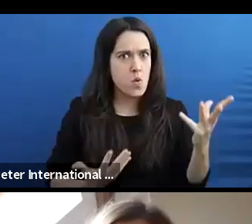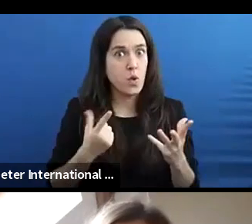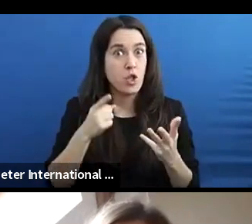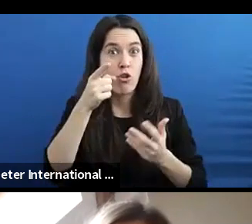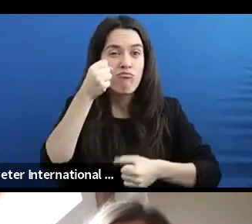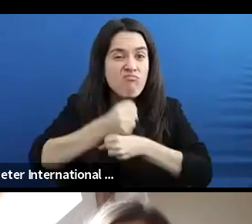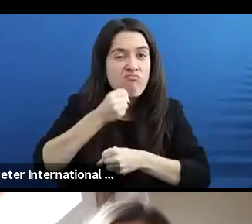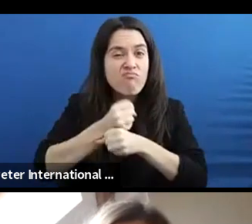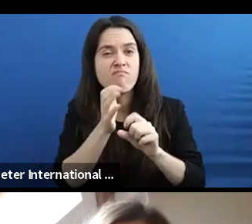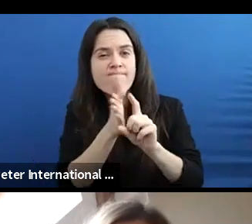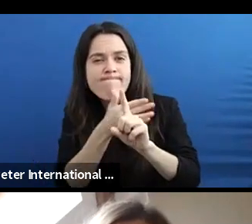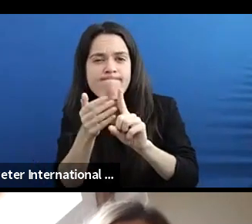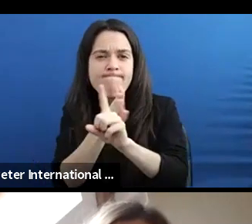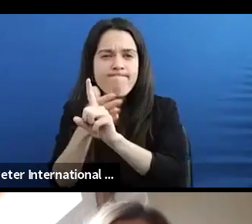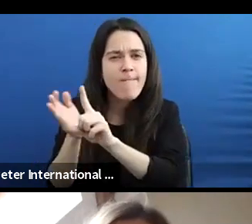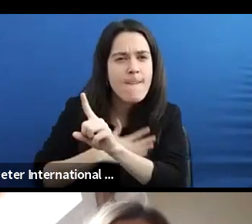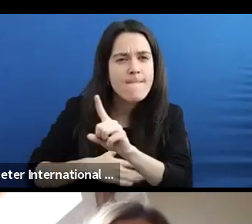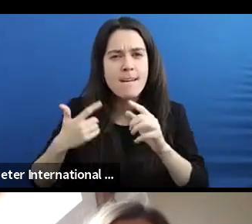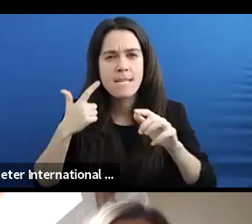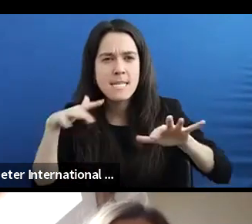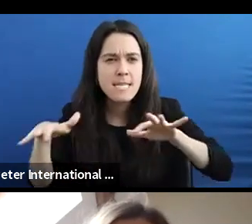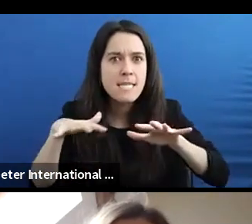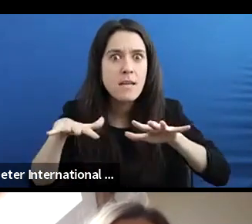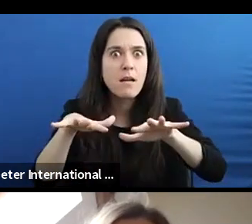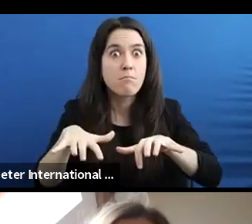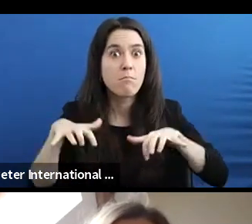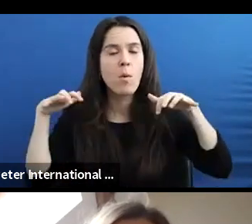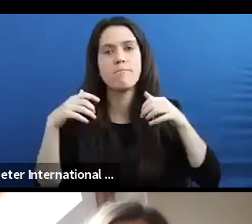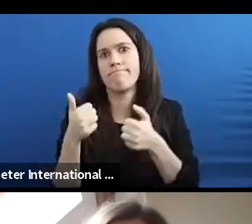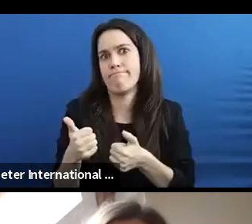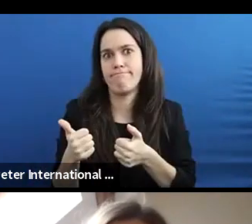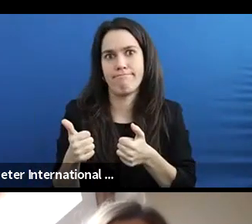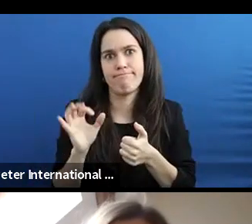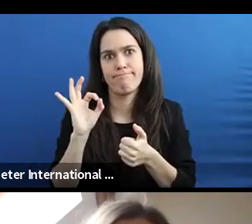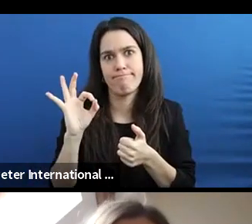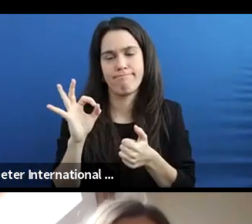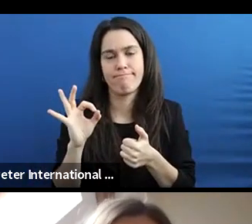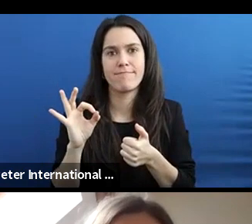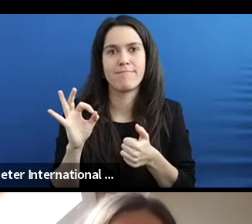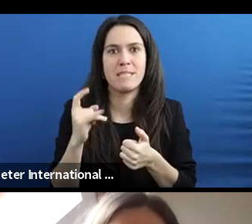being mobile, being working with a live audience.